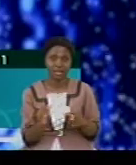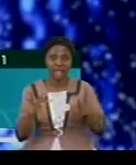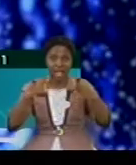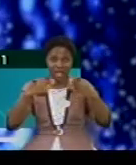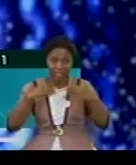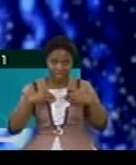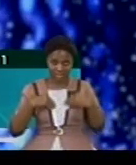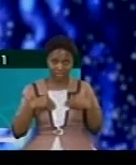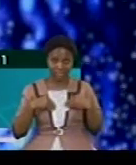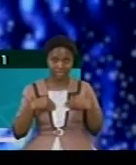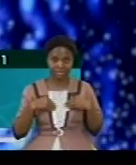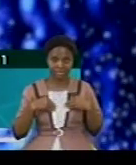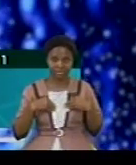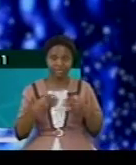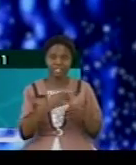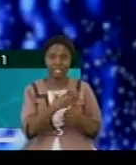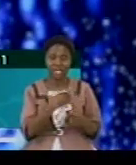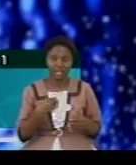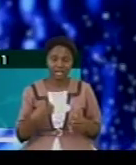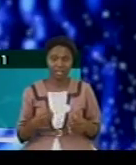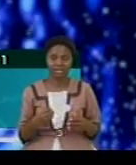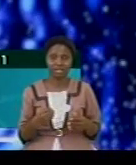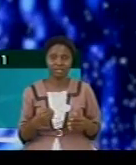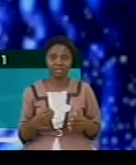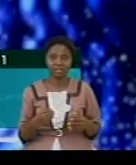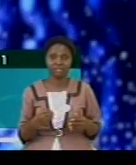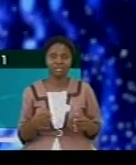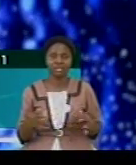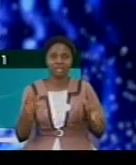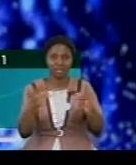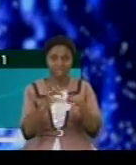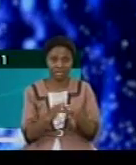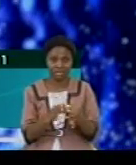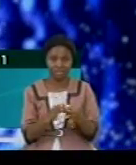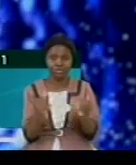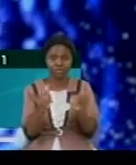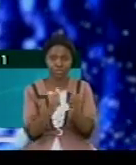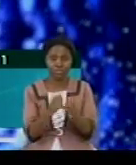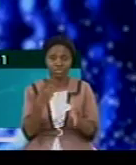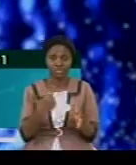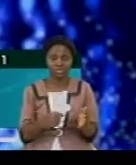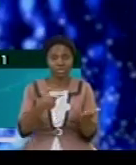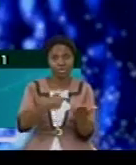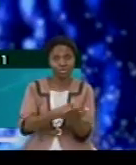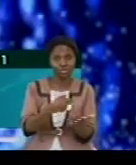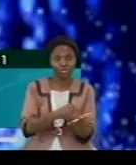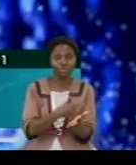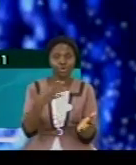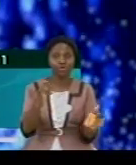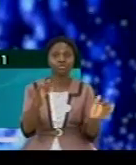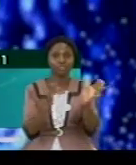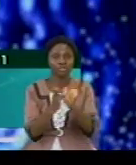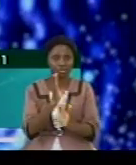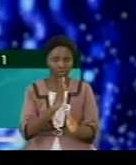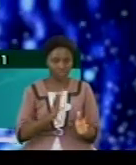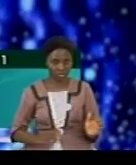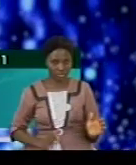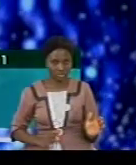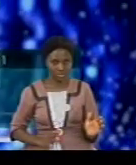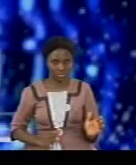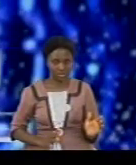accepting and identifying with the gospel of the Lord Jesus Christ. And when we say the